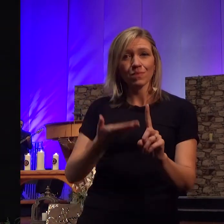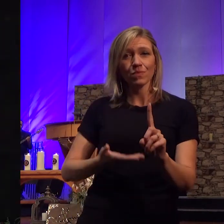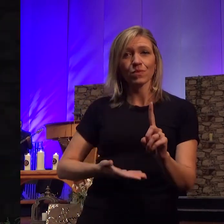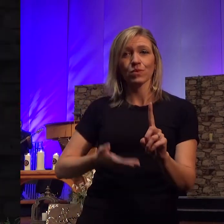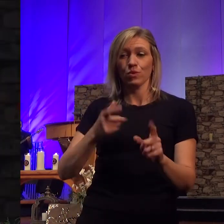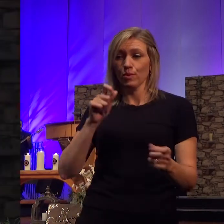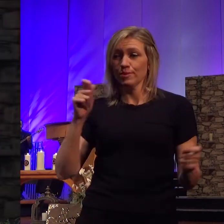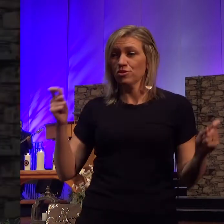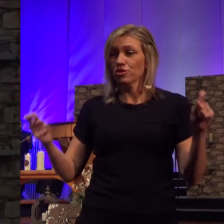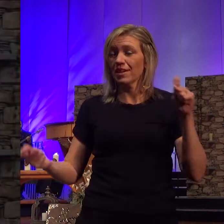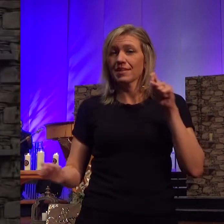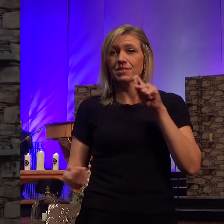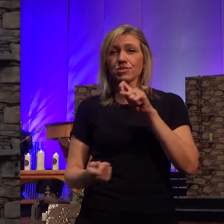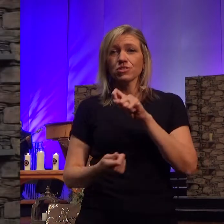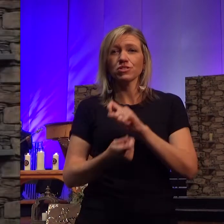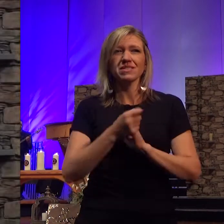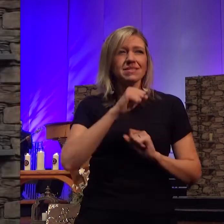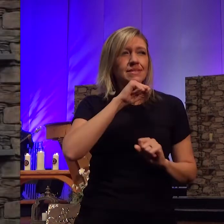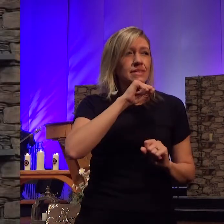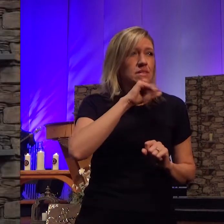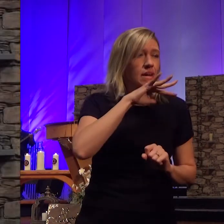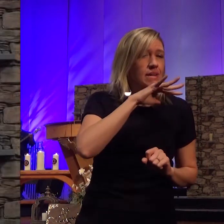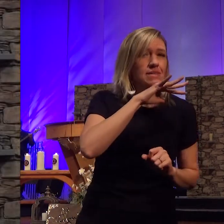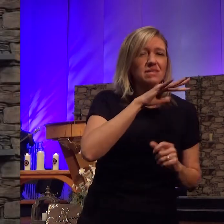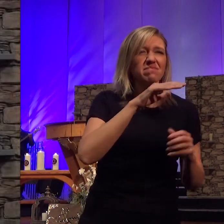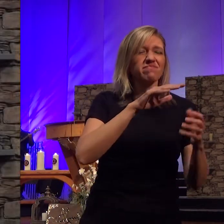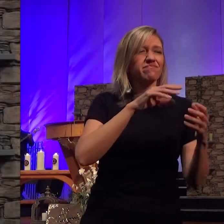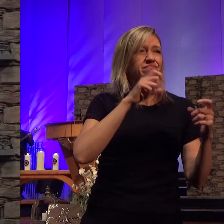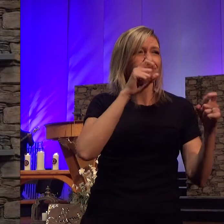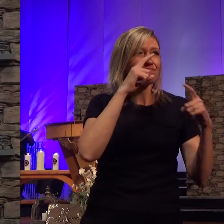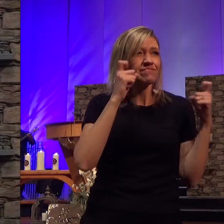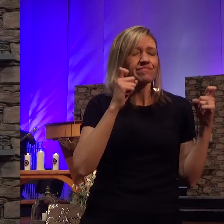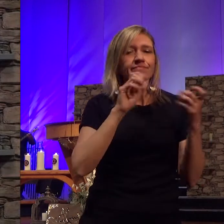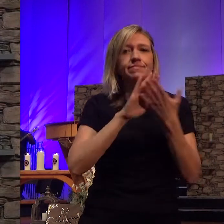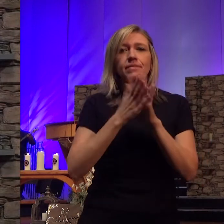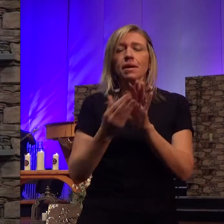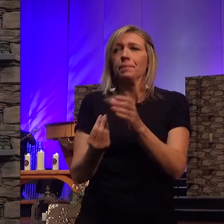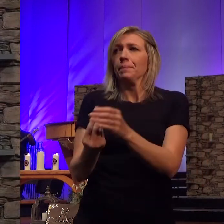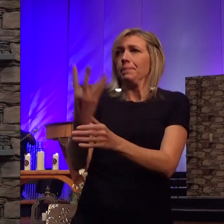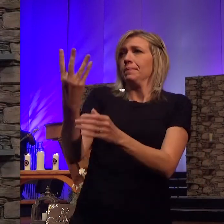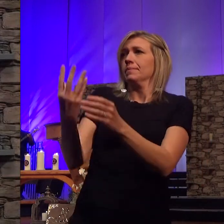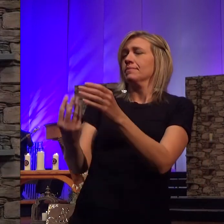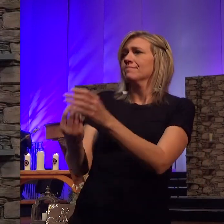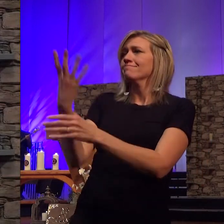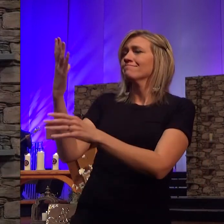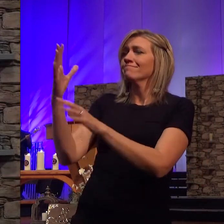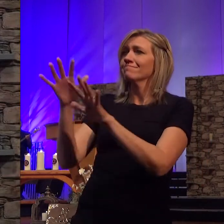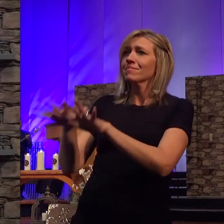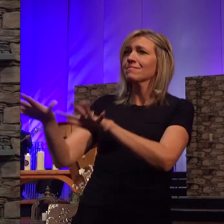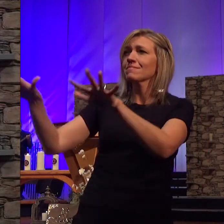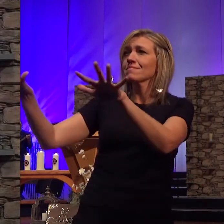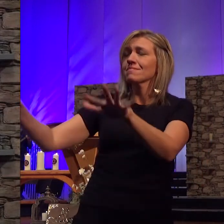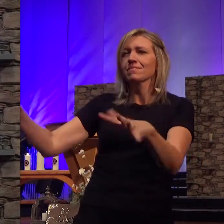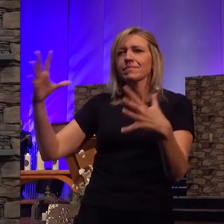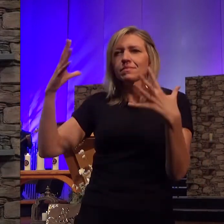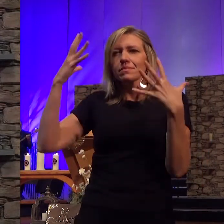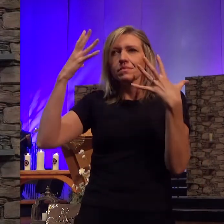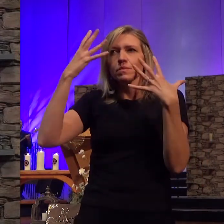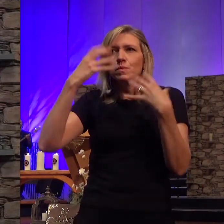You change dust into garments,